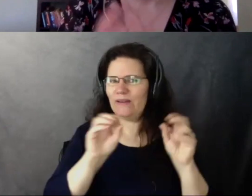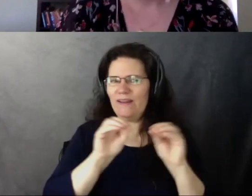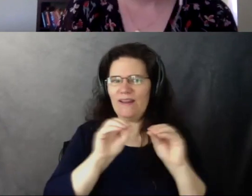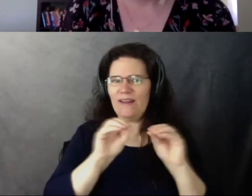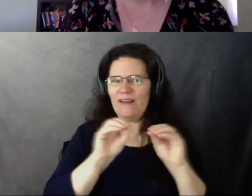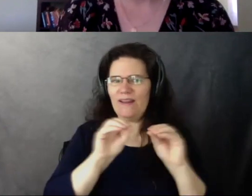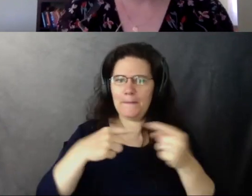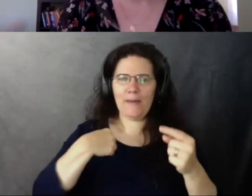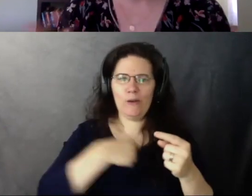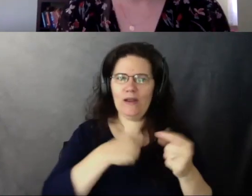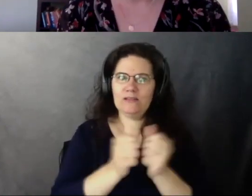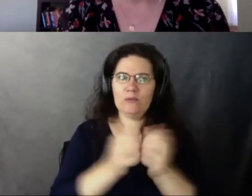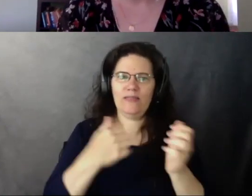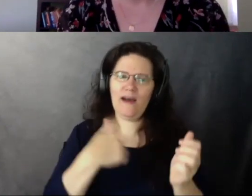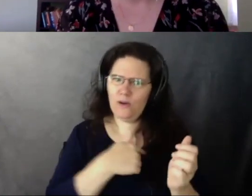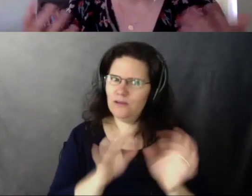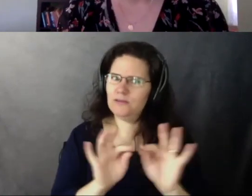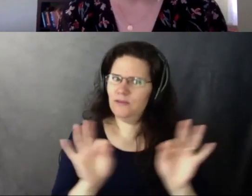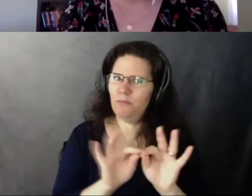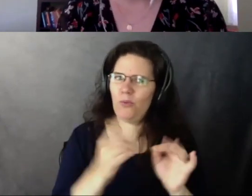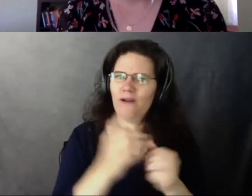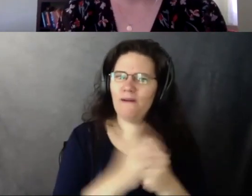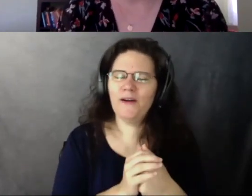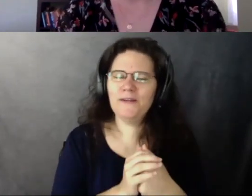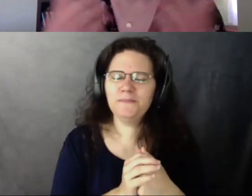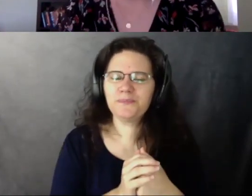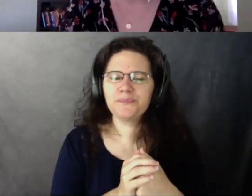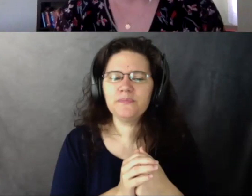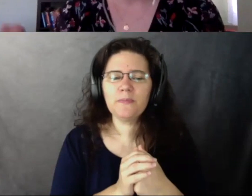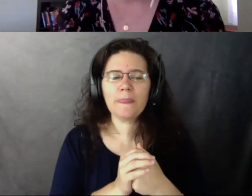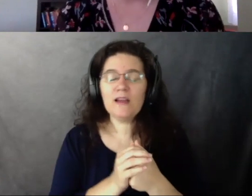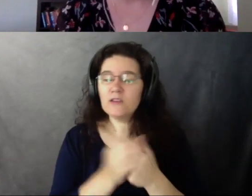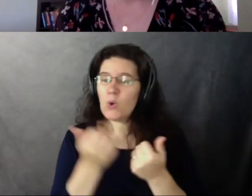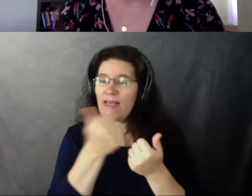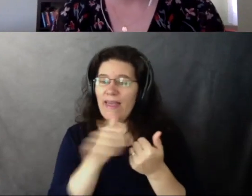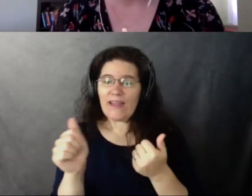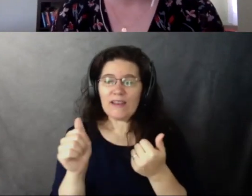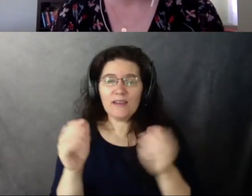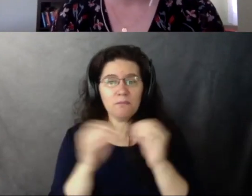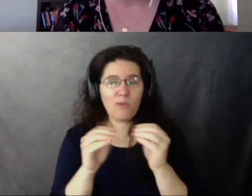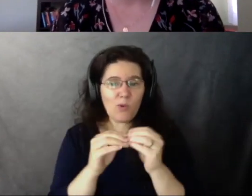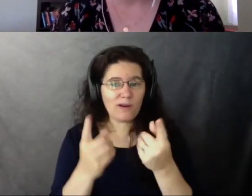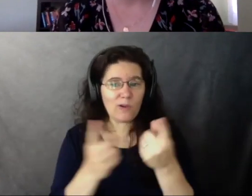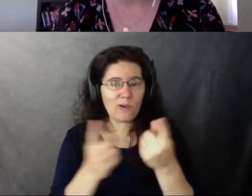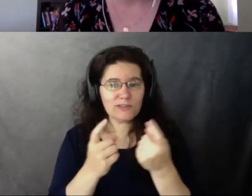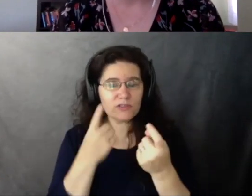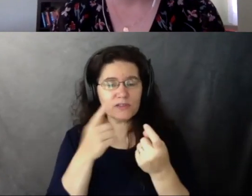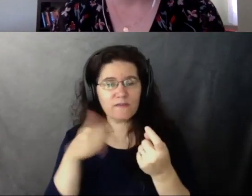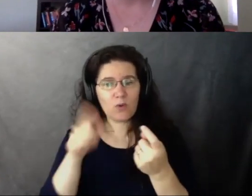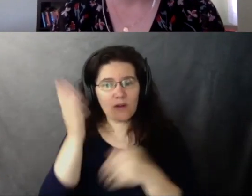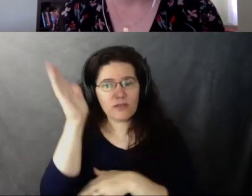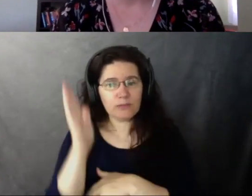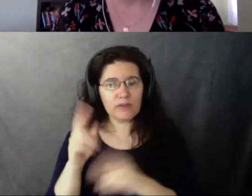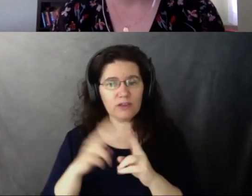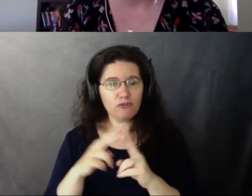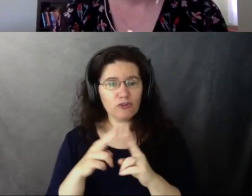and Safira, do you have any other questions for each other? Anyone watching, do you have any other questions for our speakers? Please share